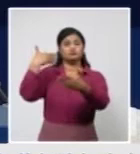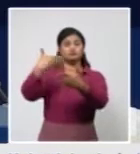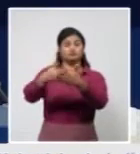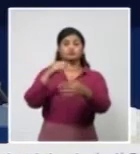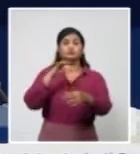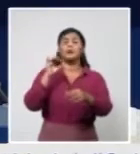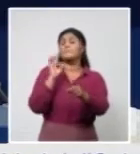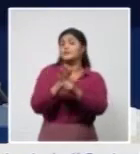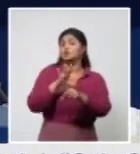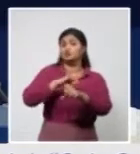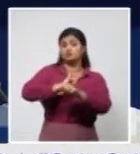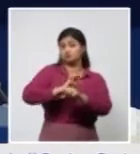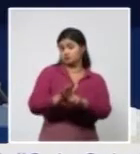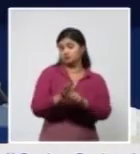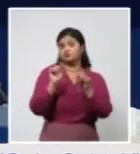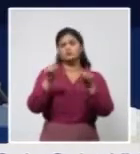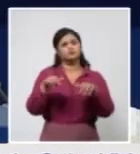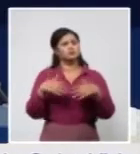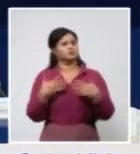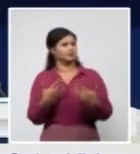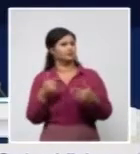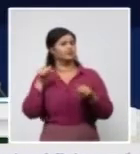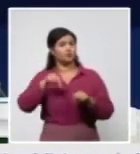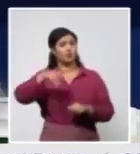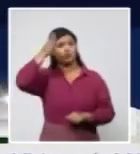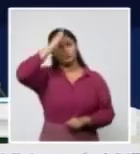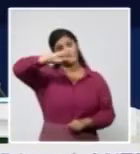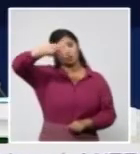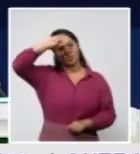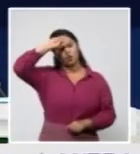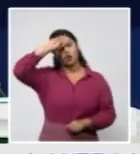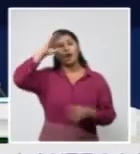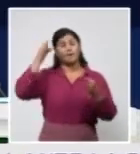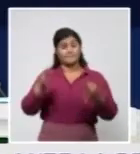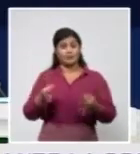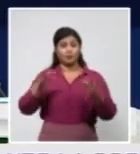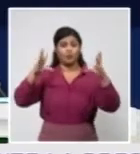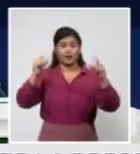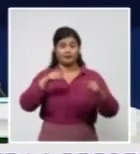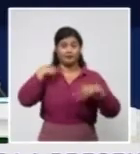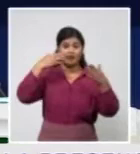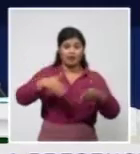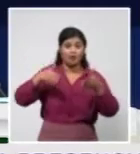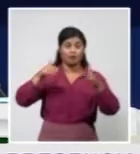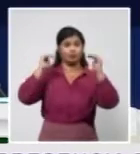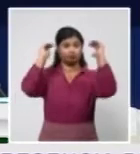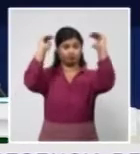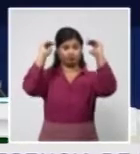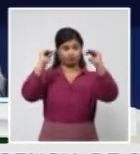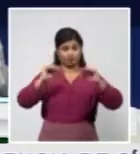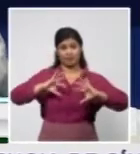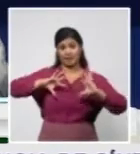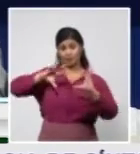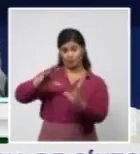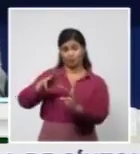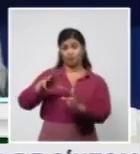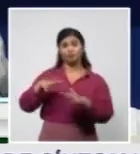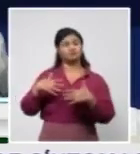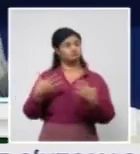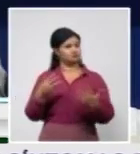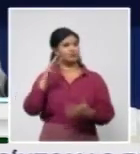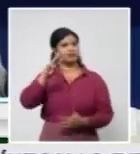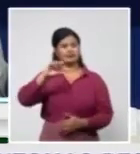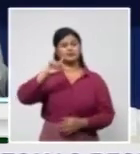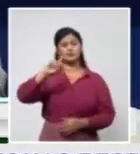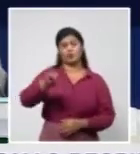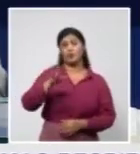have been 87 COVID-19 related fatalities in Cuba since the beginning of the pandemic, for a mortality